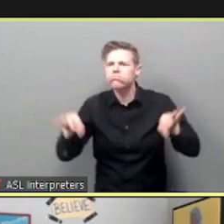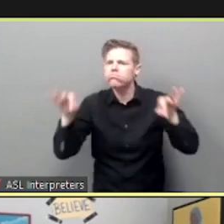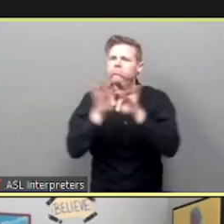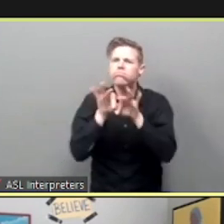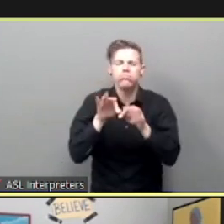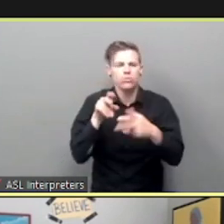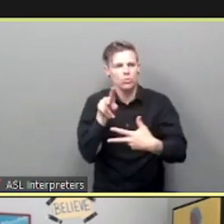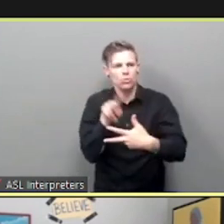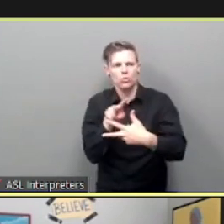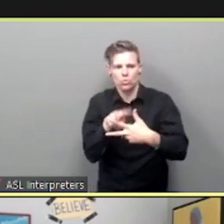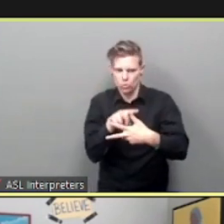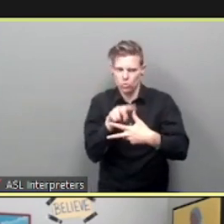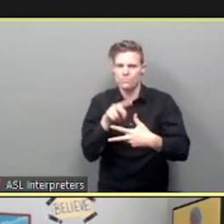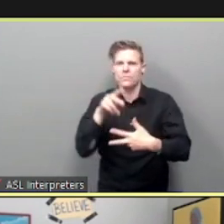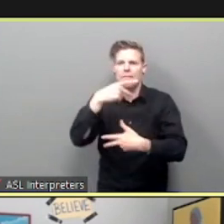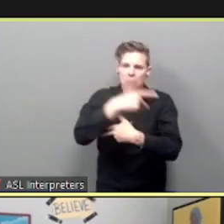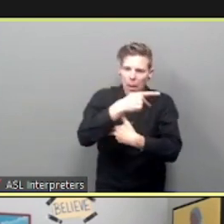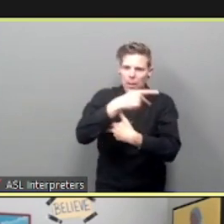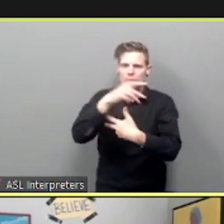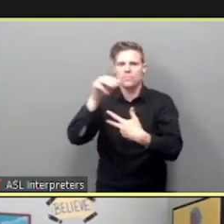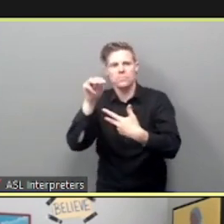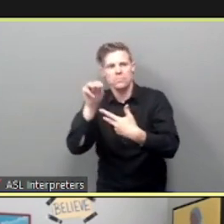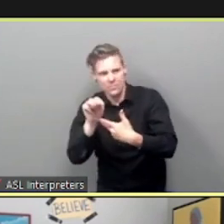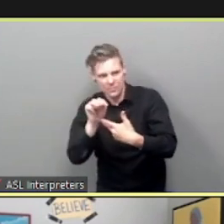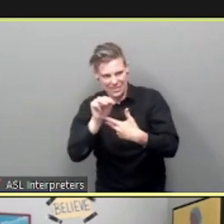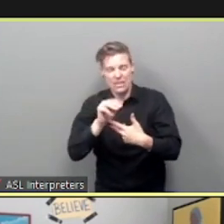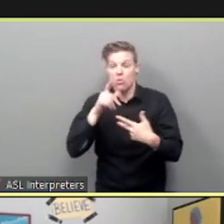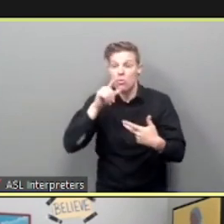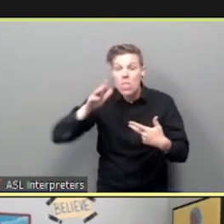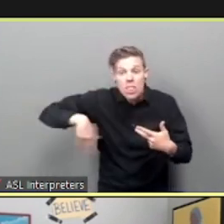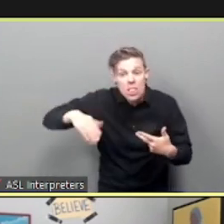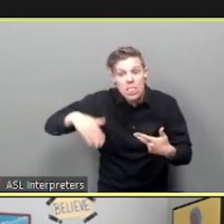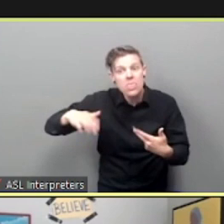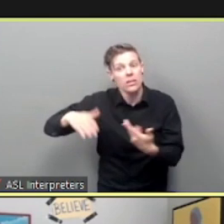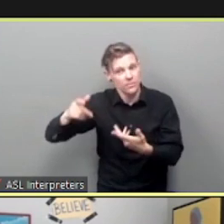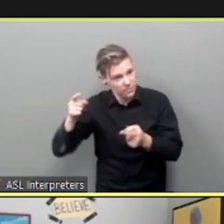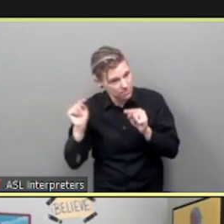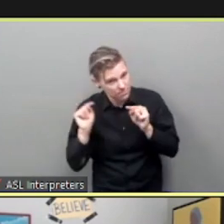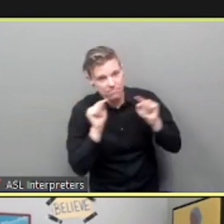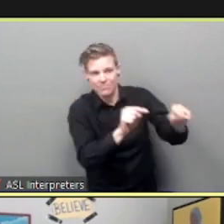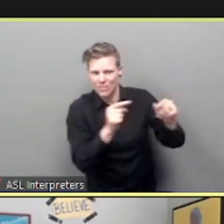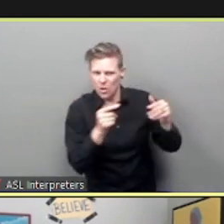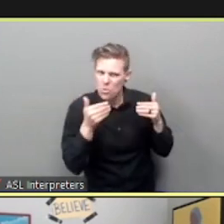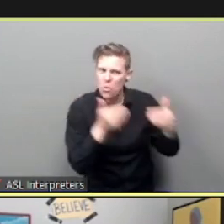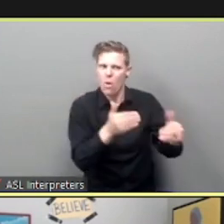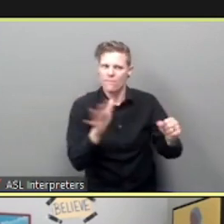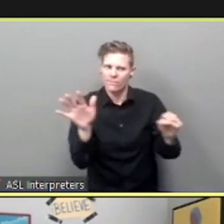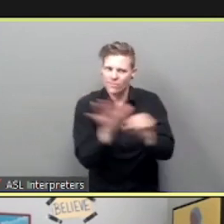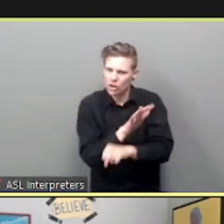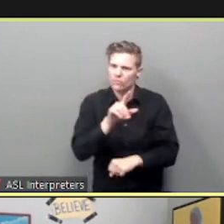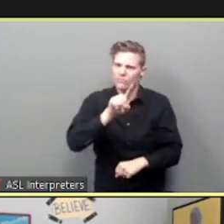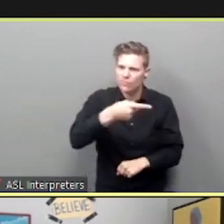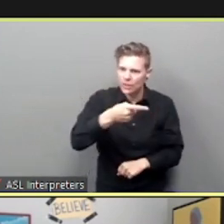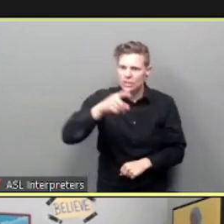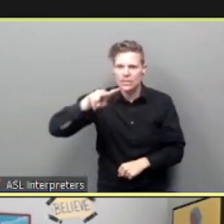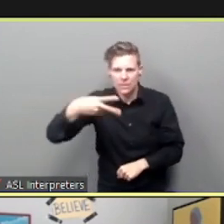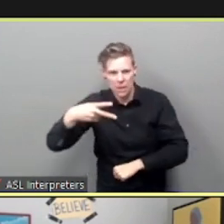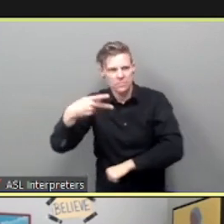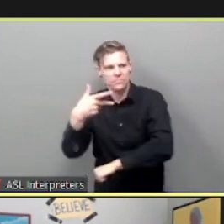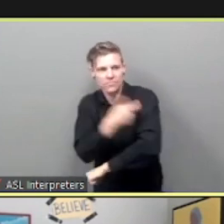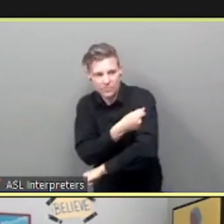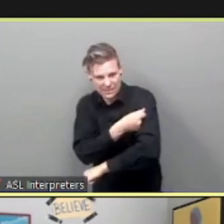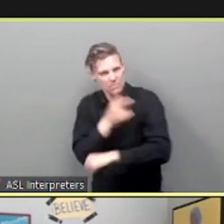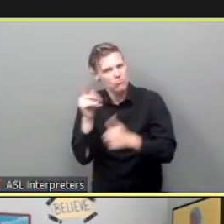you who haven't been vaccinated, like I said, talk to someone trusted. Full vaccination is still our first priority, because any